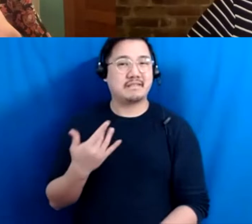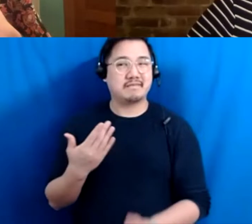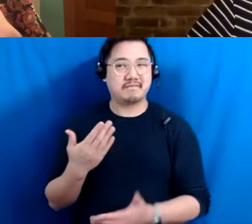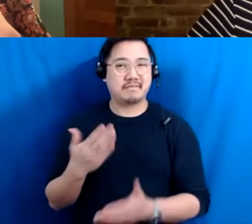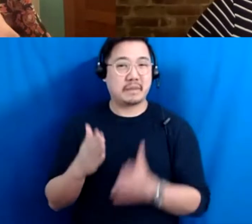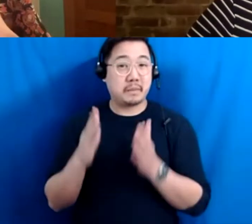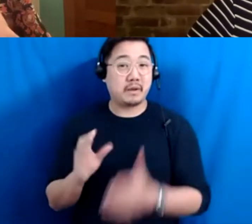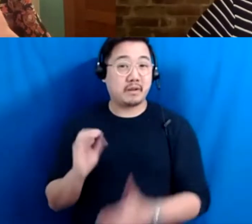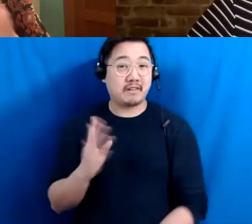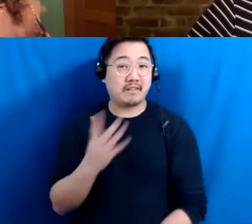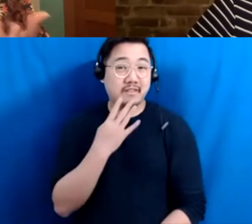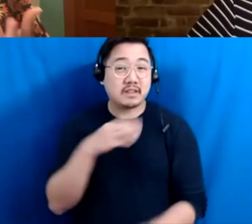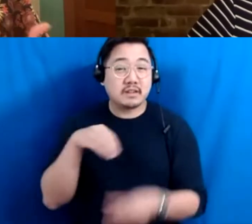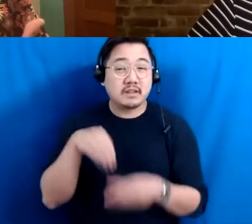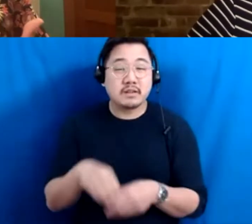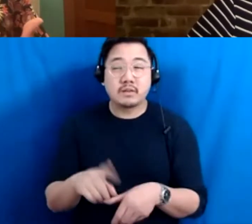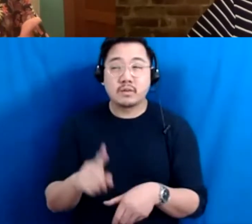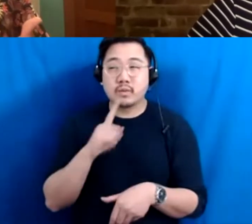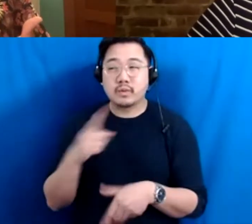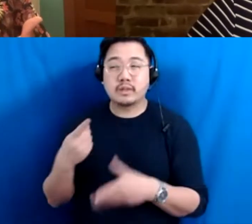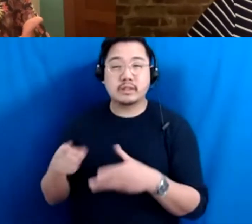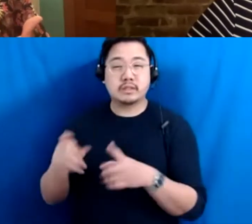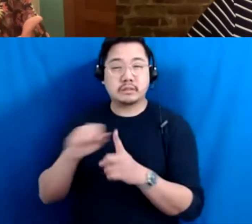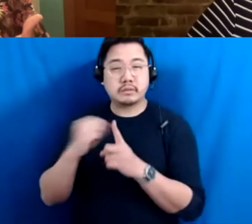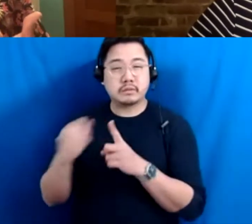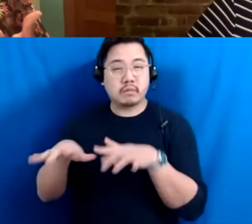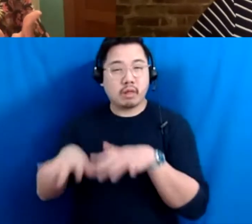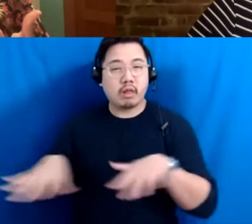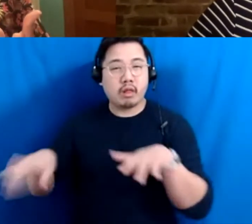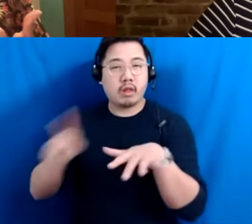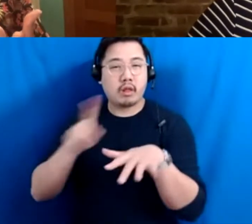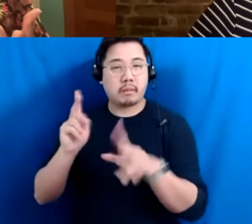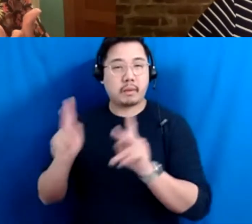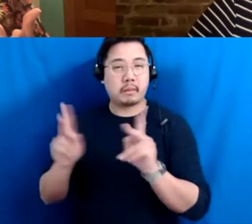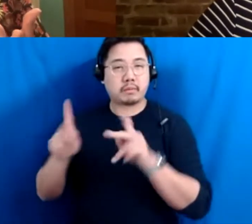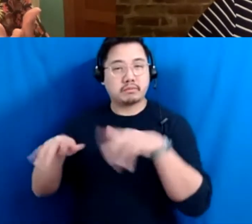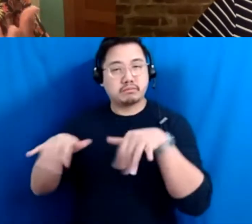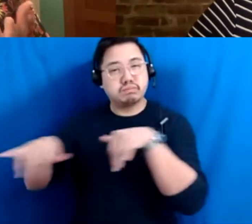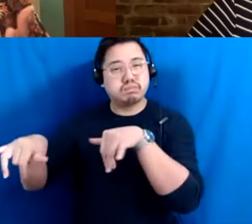in a very homogenous setting, um,